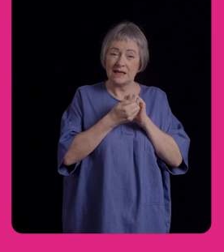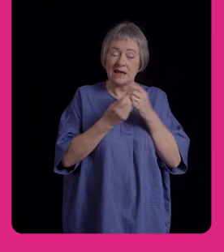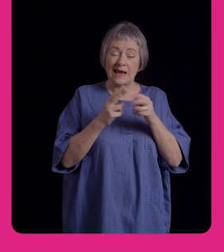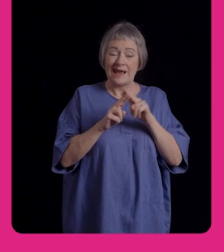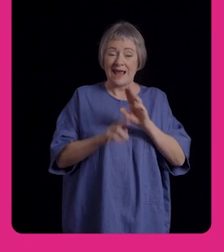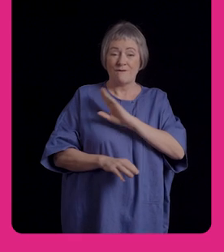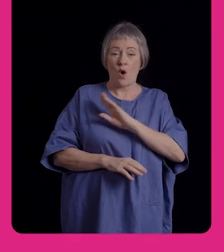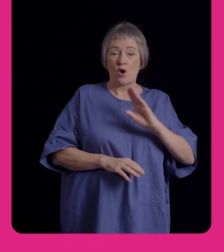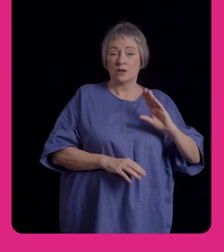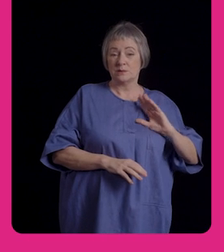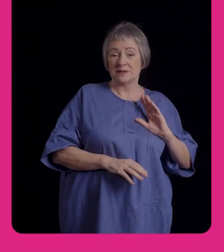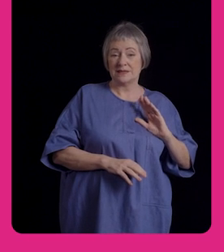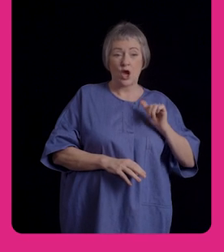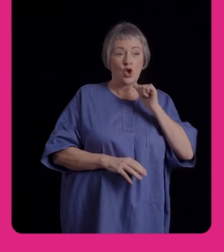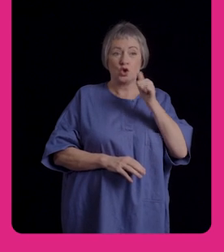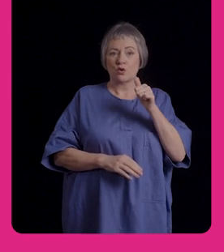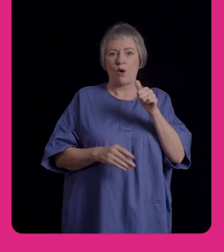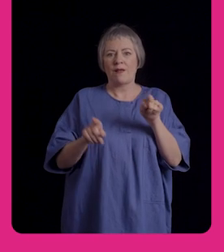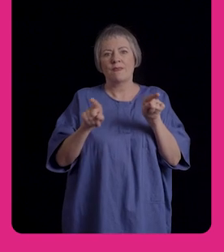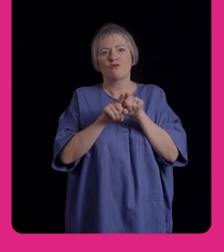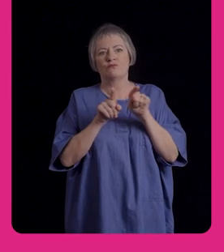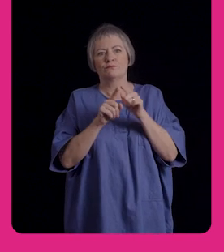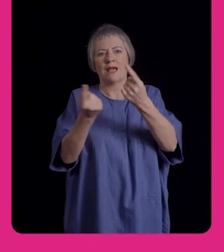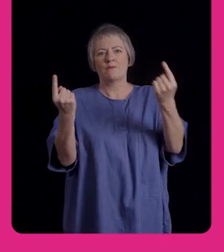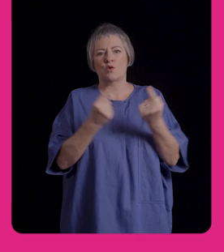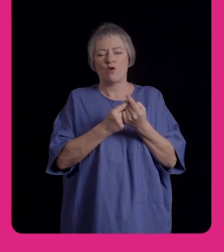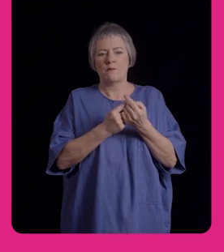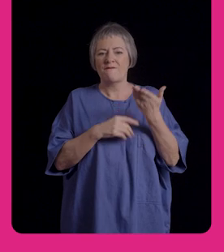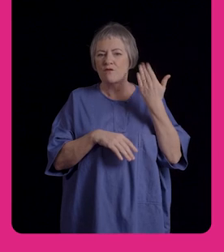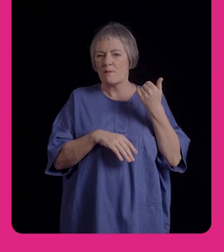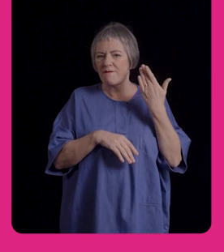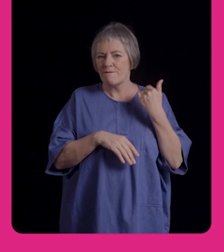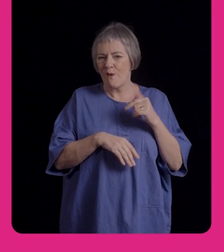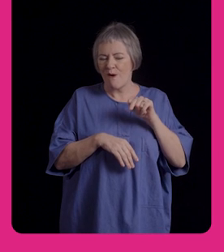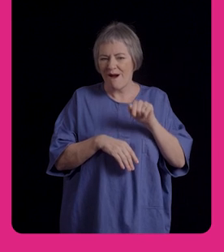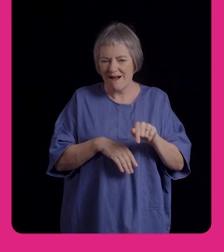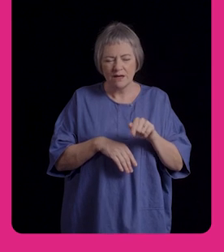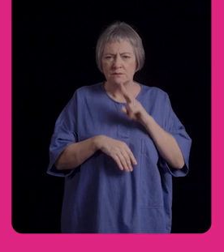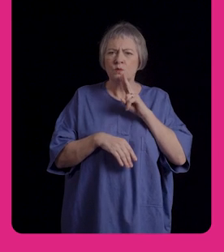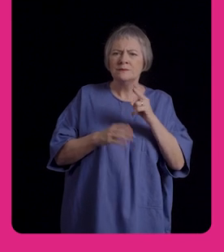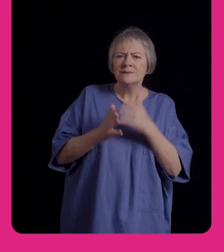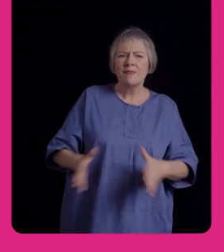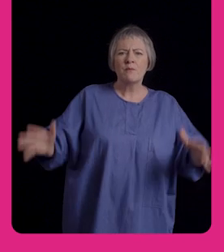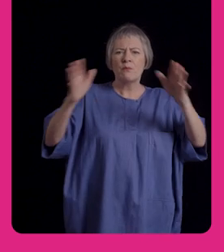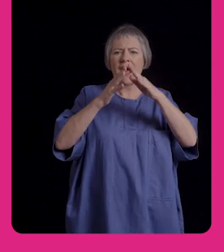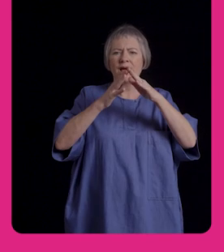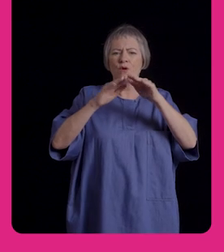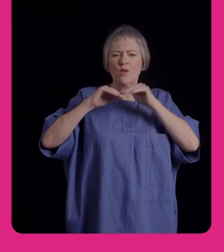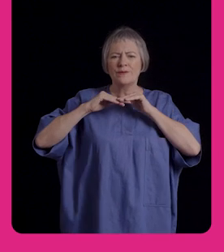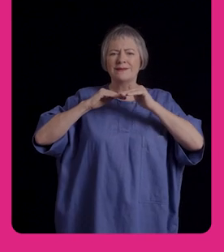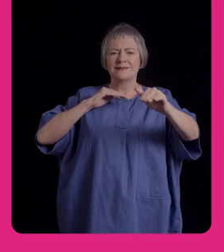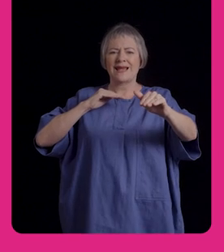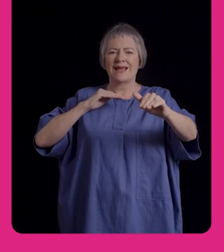to come up, you're not in the room that you were in before. You don't see this barrel on the deck. It's